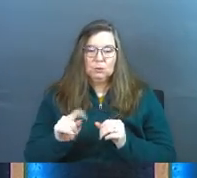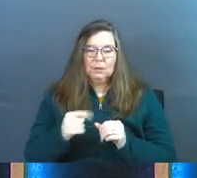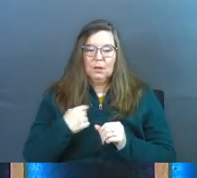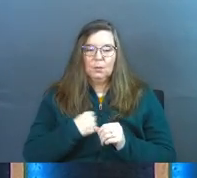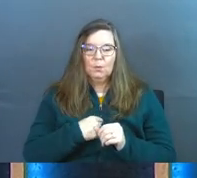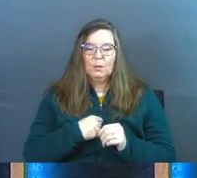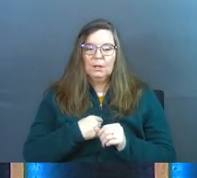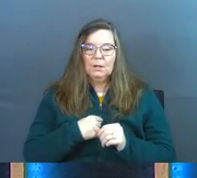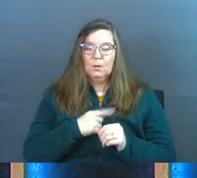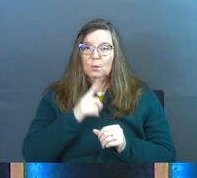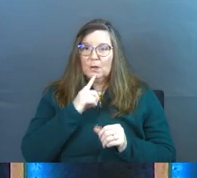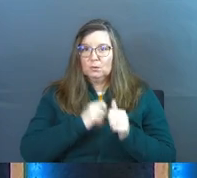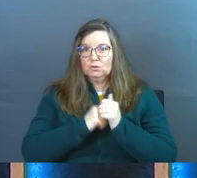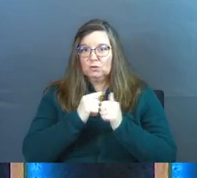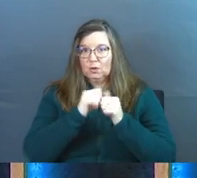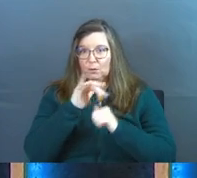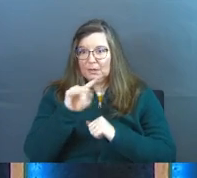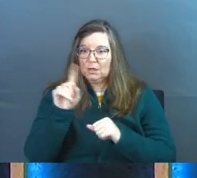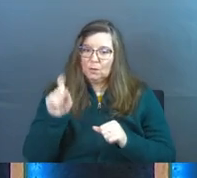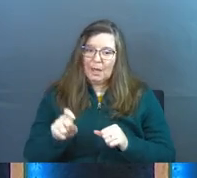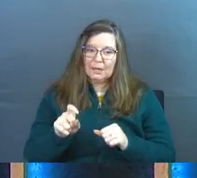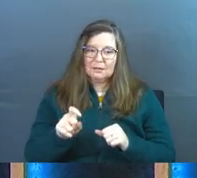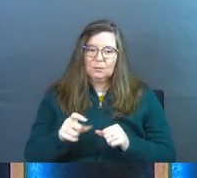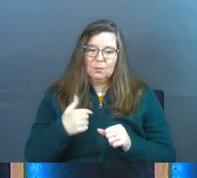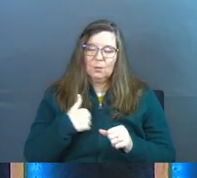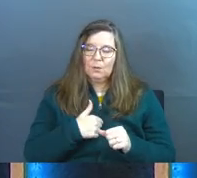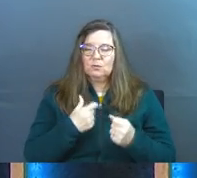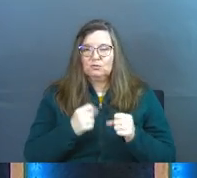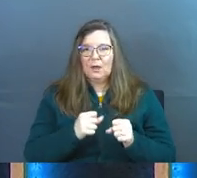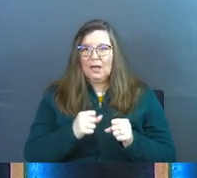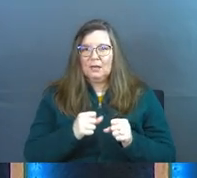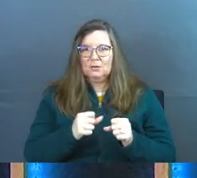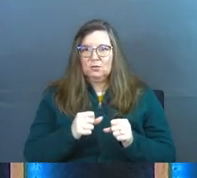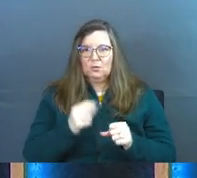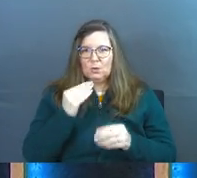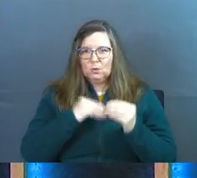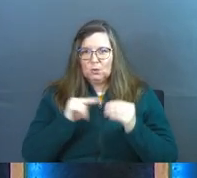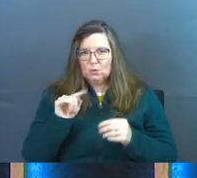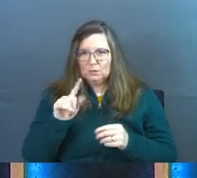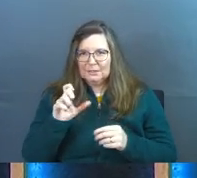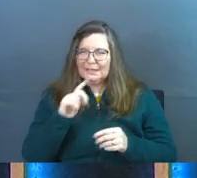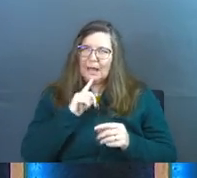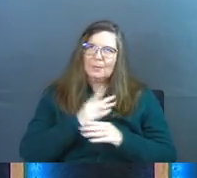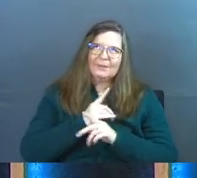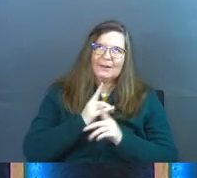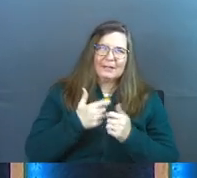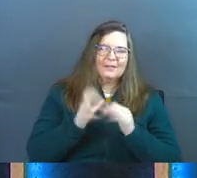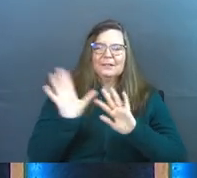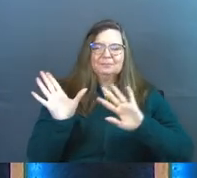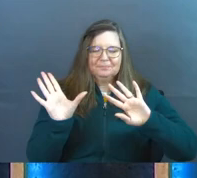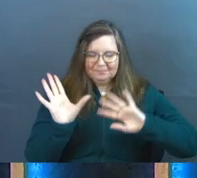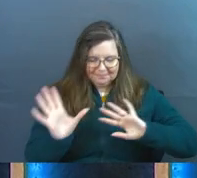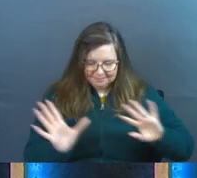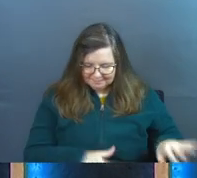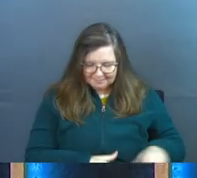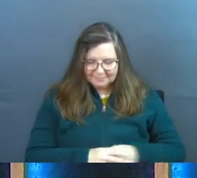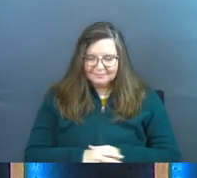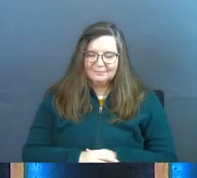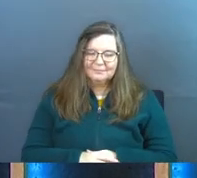it, and we were highly structured with it, and you had to... We were trying to drive nutrition. Now I'm trying to defend myself anyway.